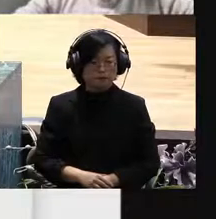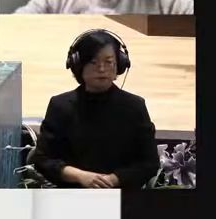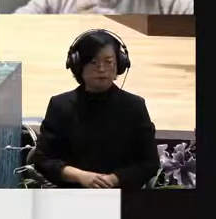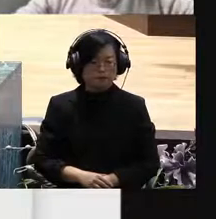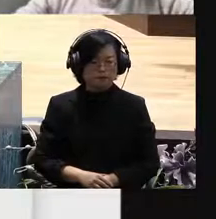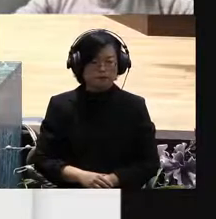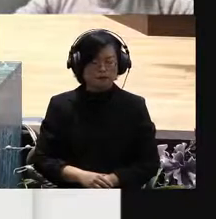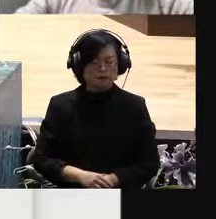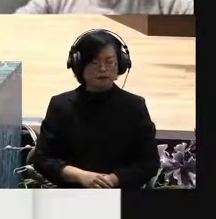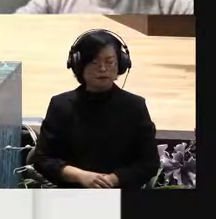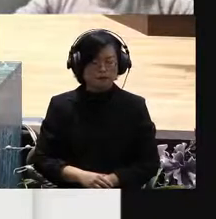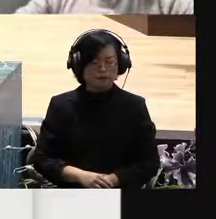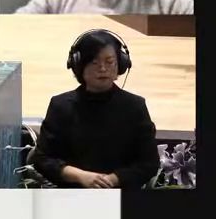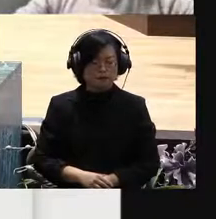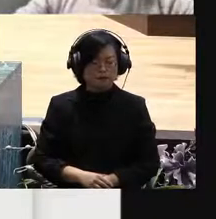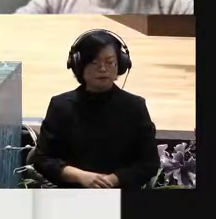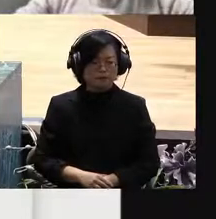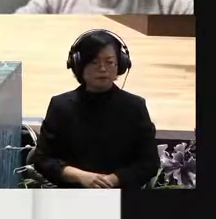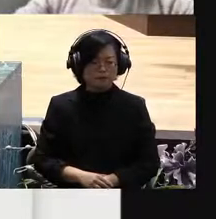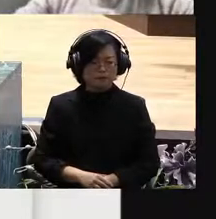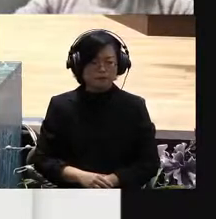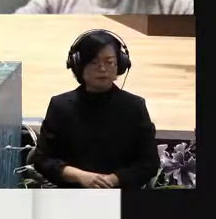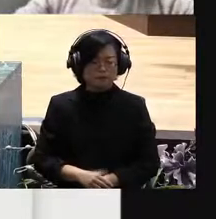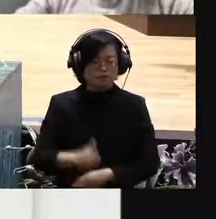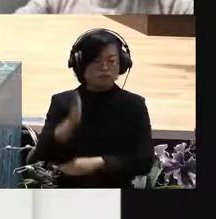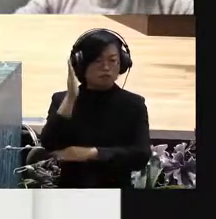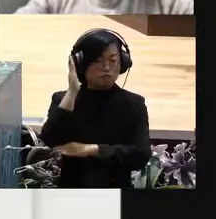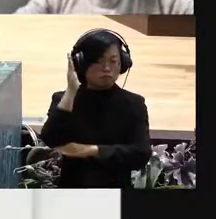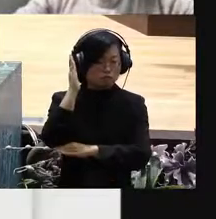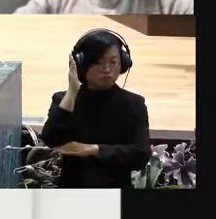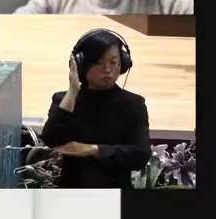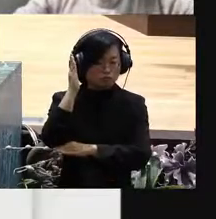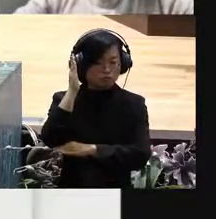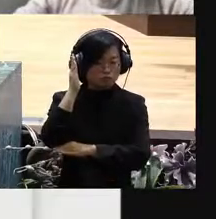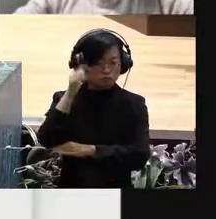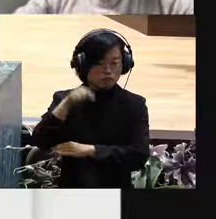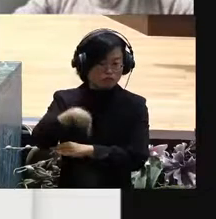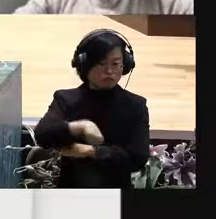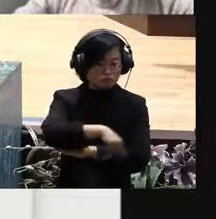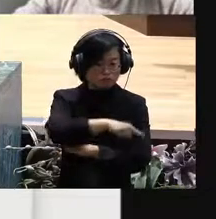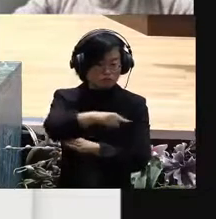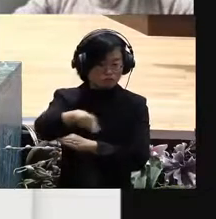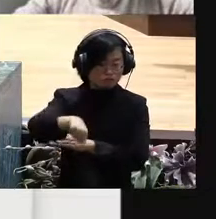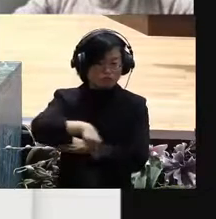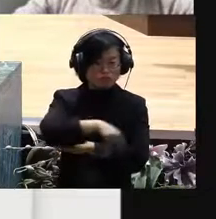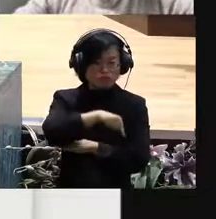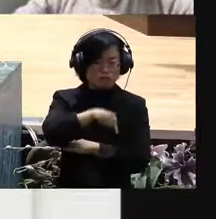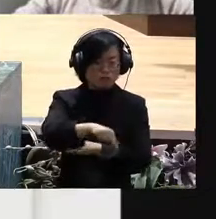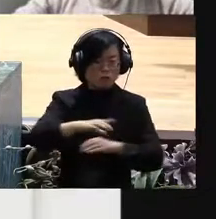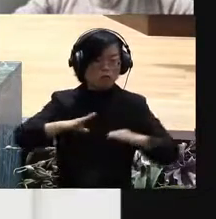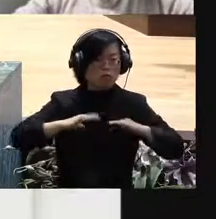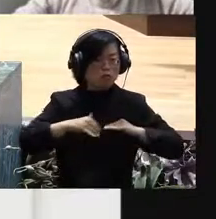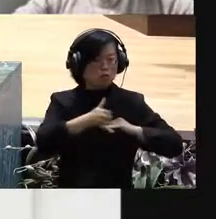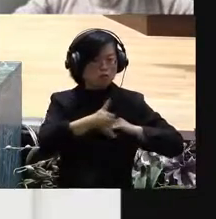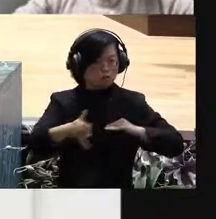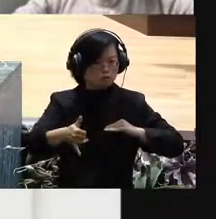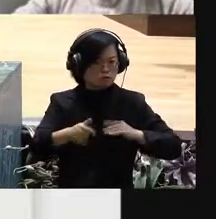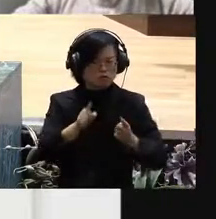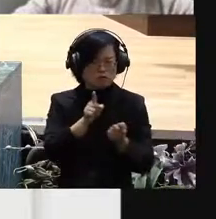Only a very few people within the government and civil society, even the public, knew what open government and open data